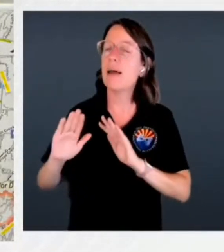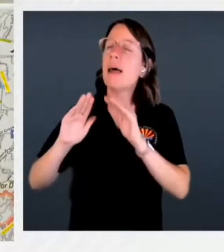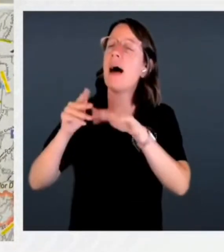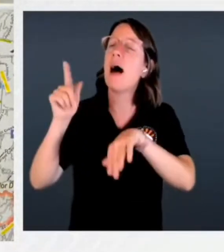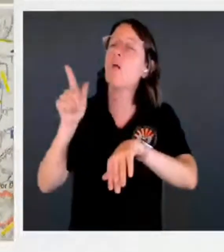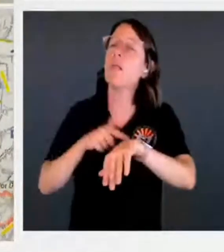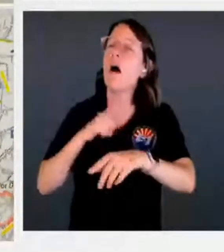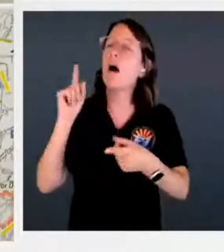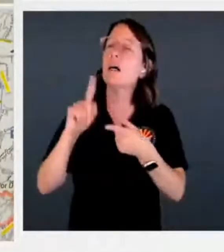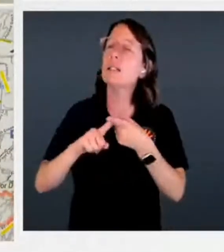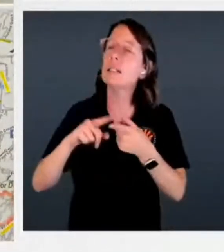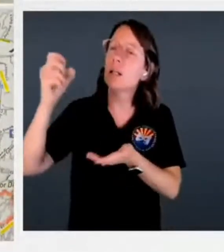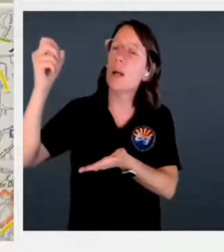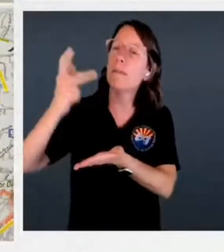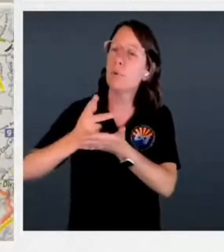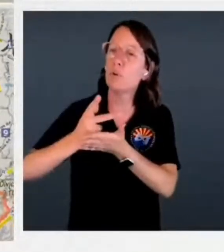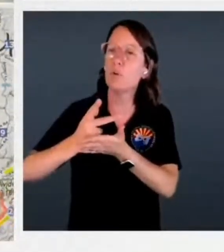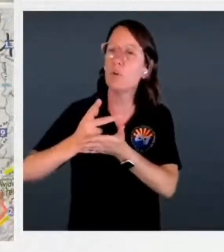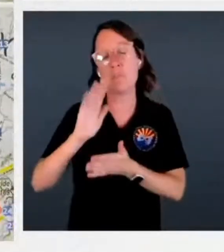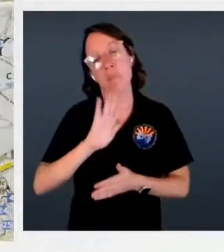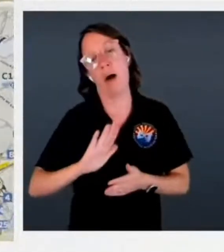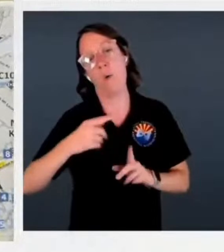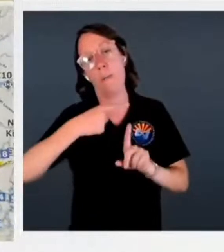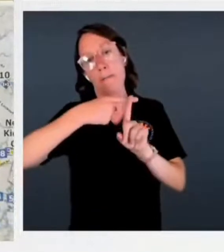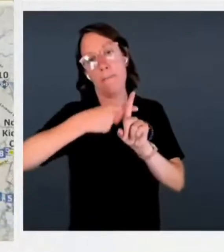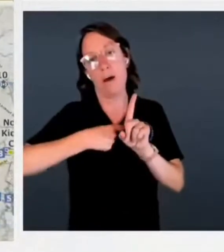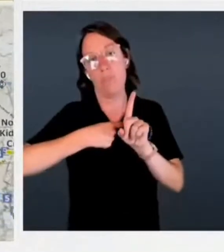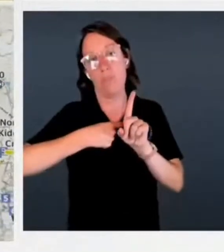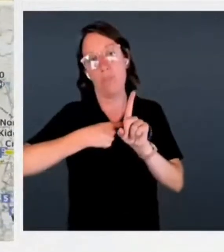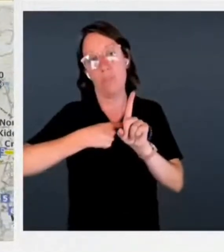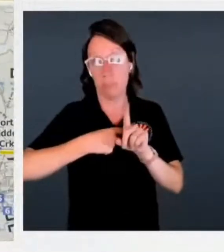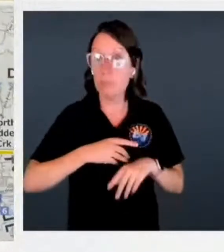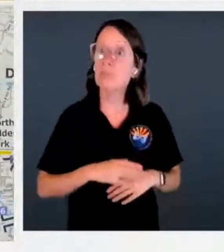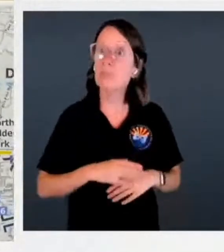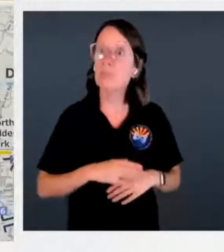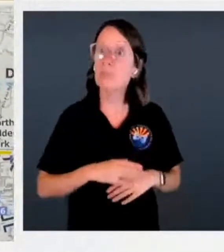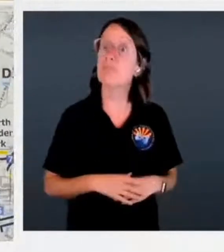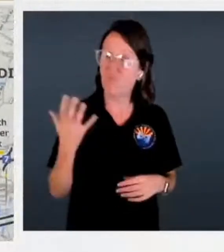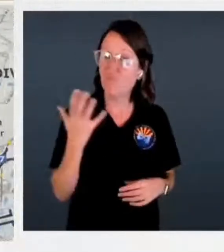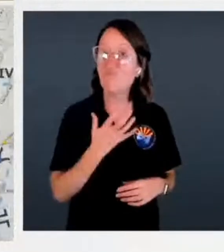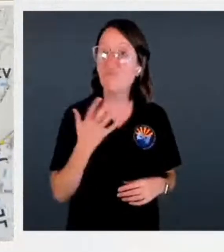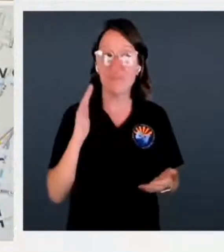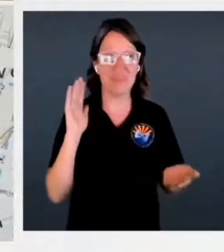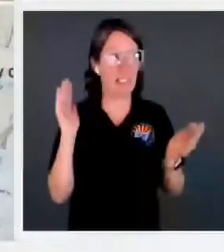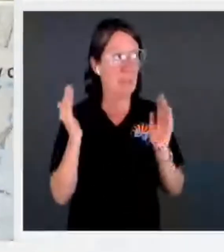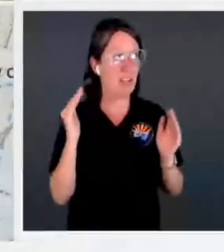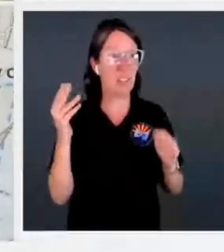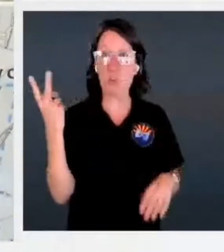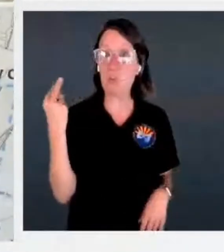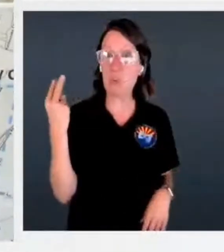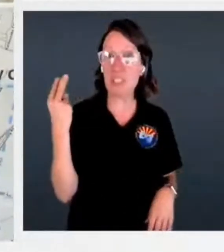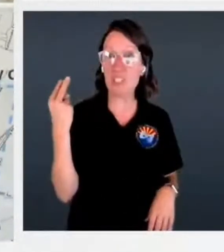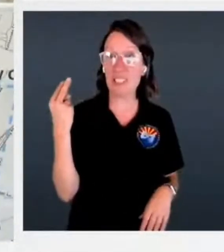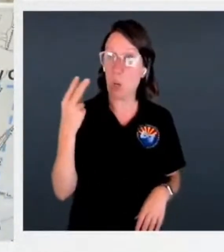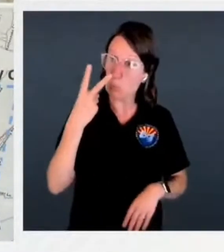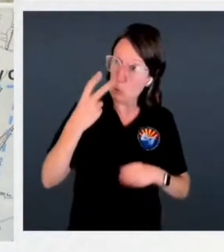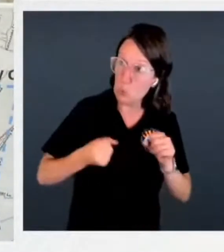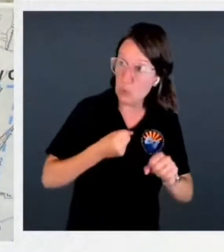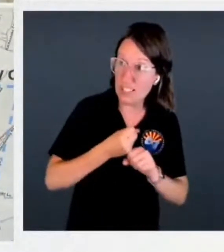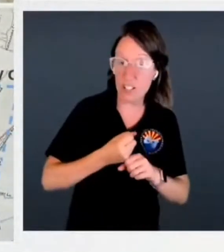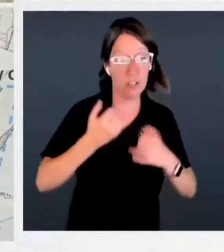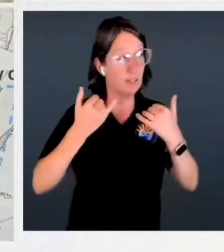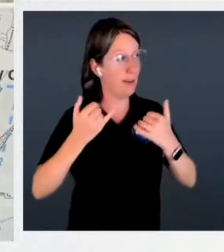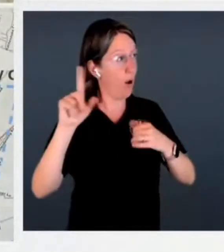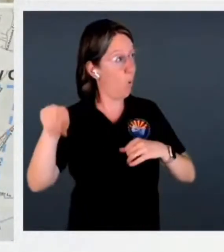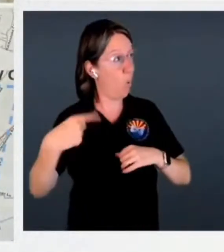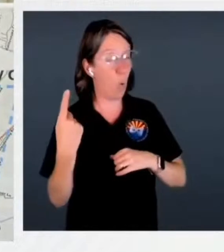About a month. Okay, that's remarkable compared to where this county was just a couple years ago. And a lot of it is